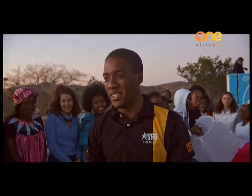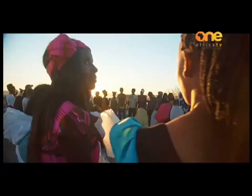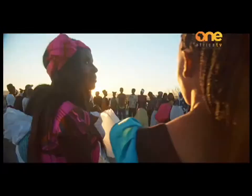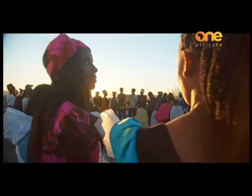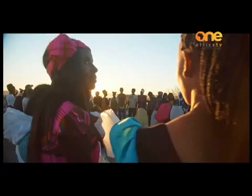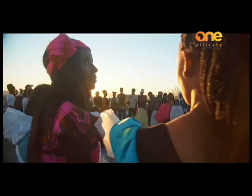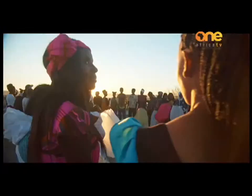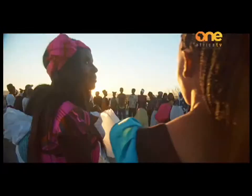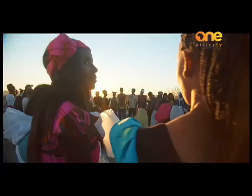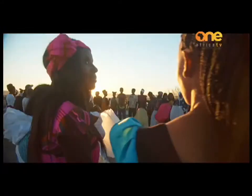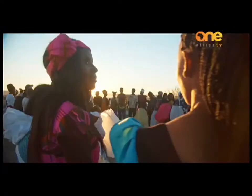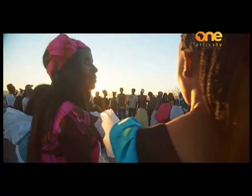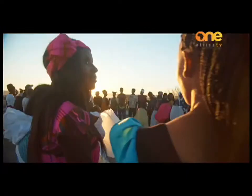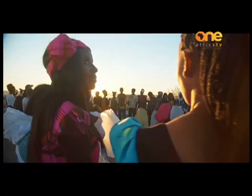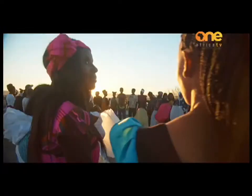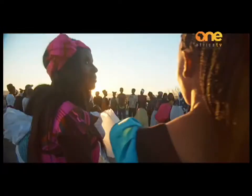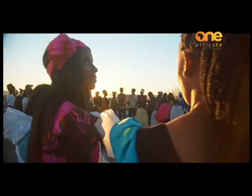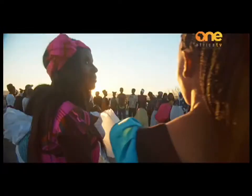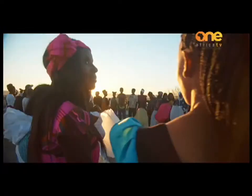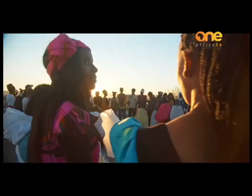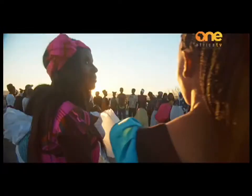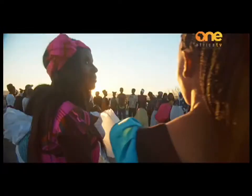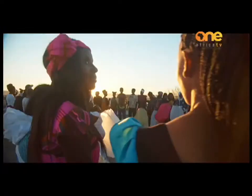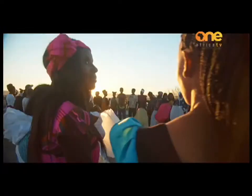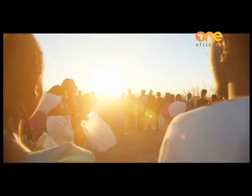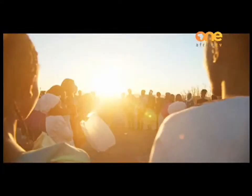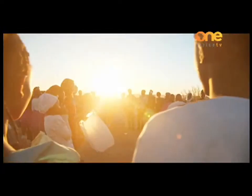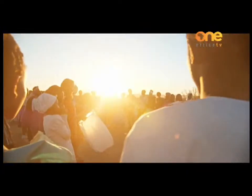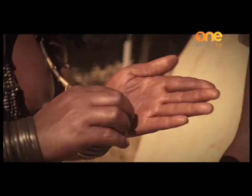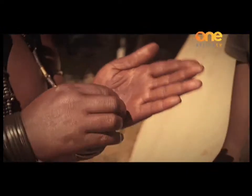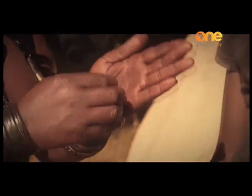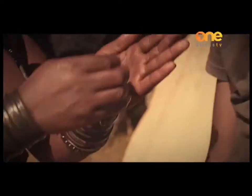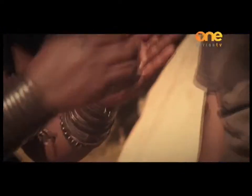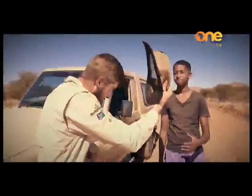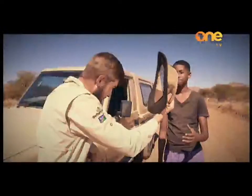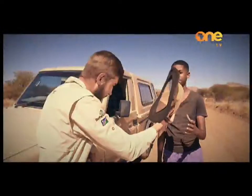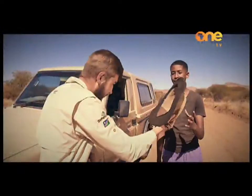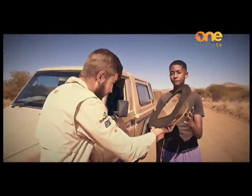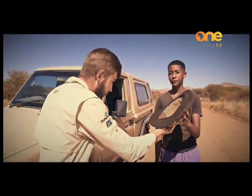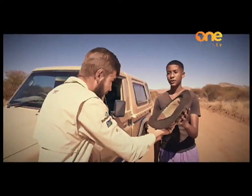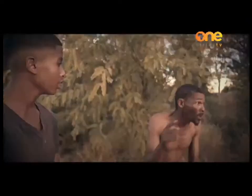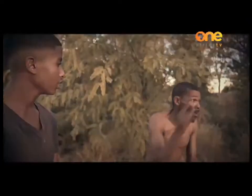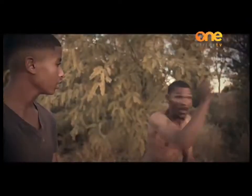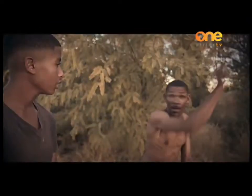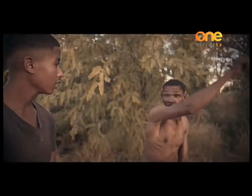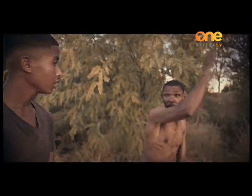by the name of our Lord Jesus Christ, that you all speak the same thing, and that there